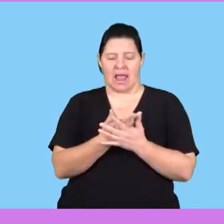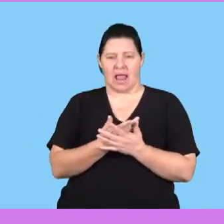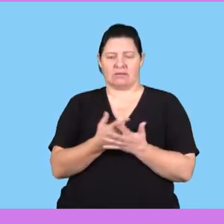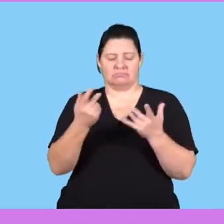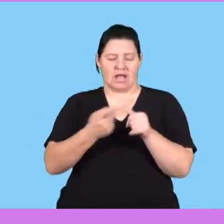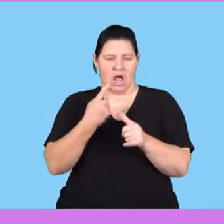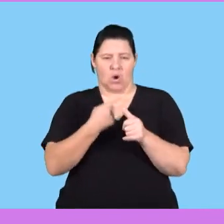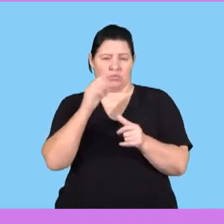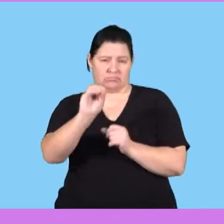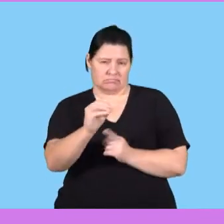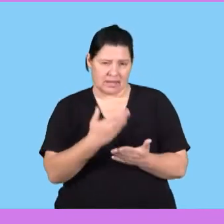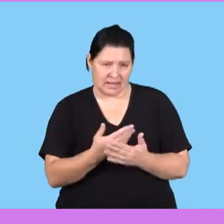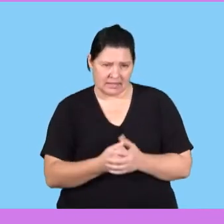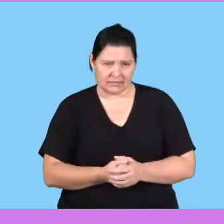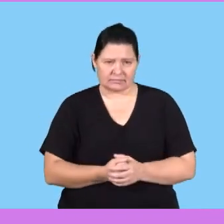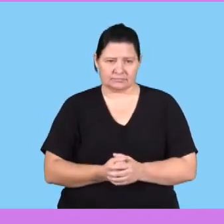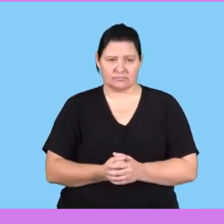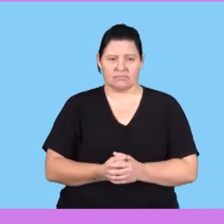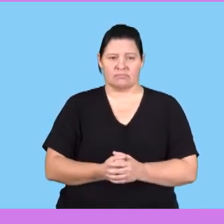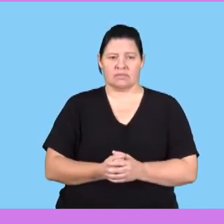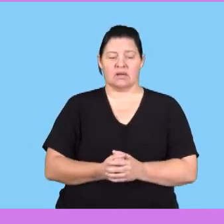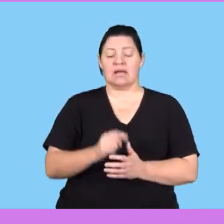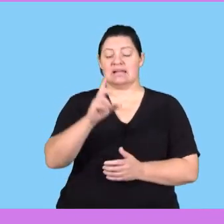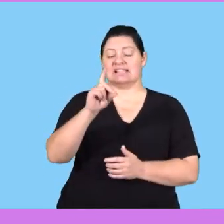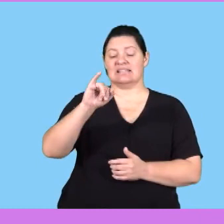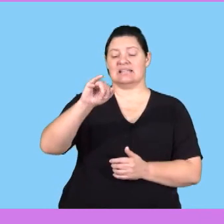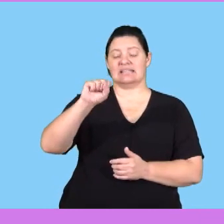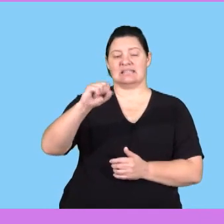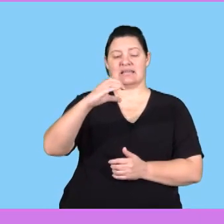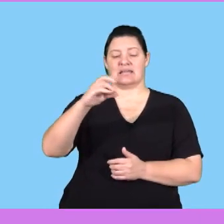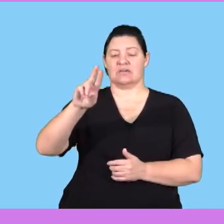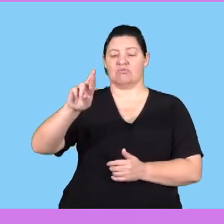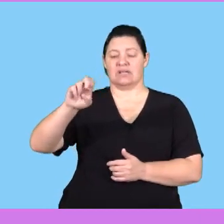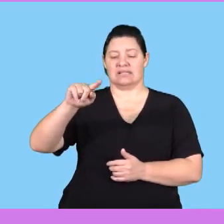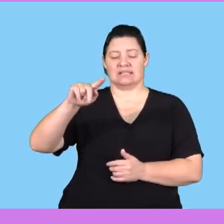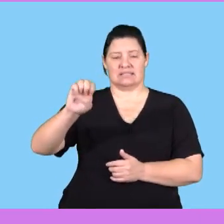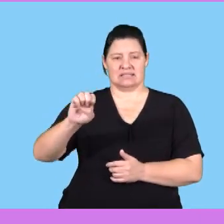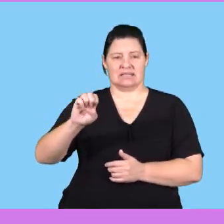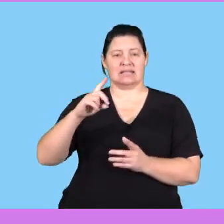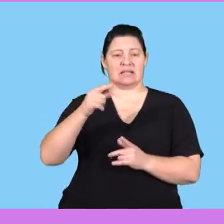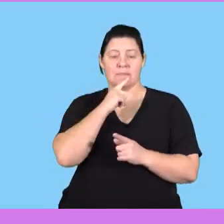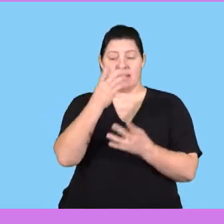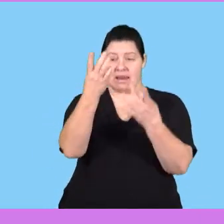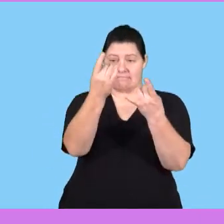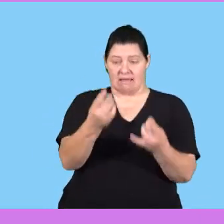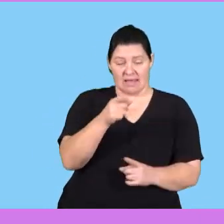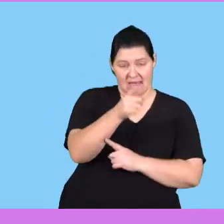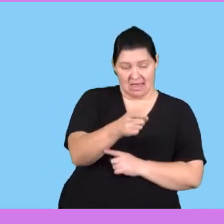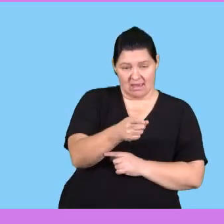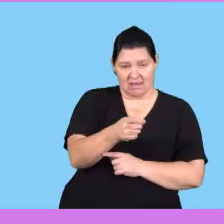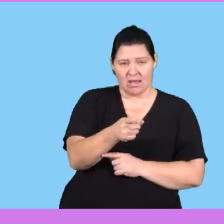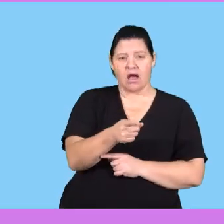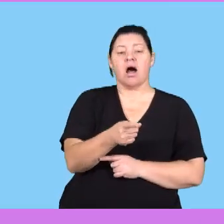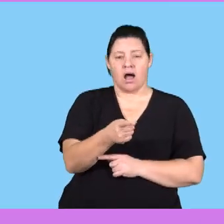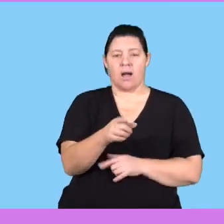be quantified. Then what else is important when classifying data? We have discrete data. That is numerical data that